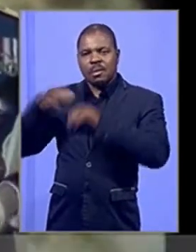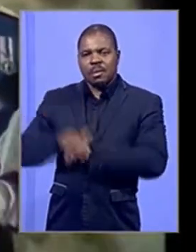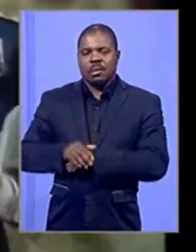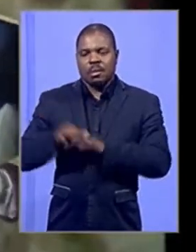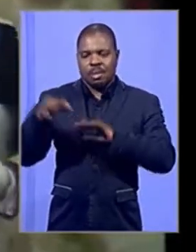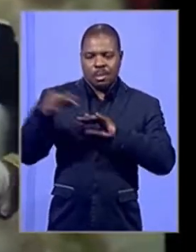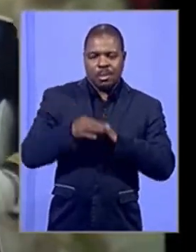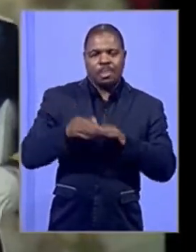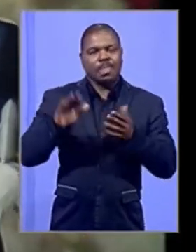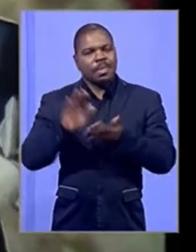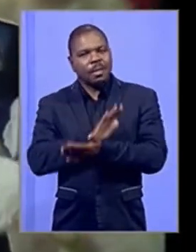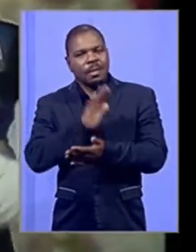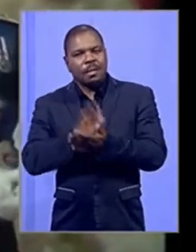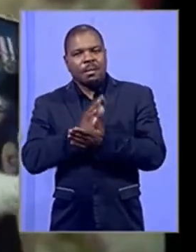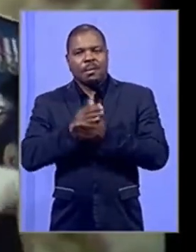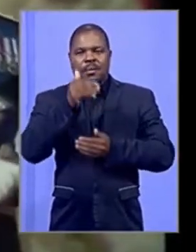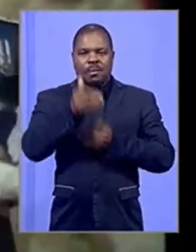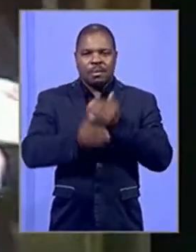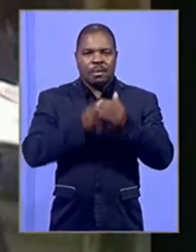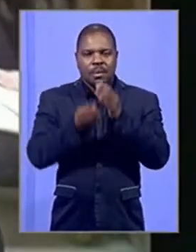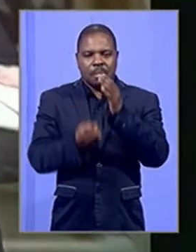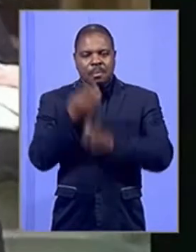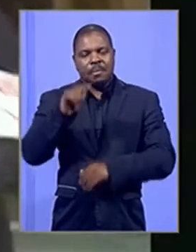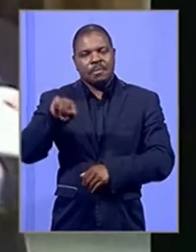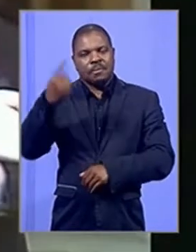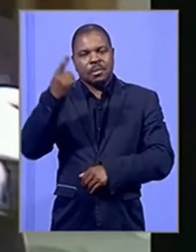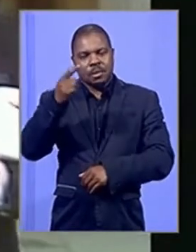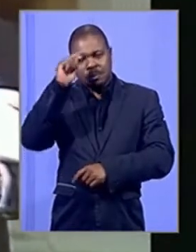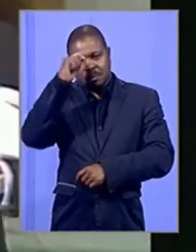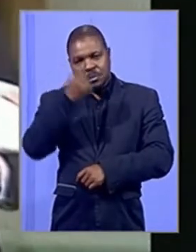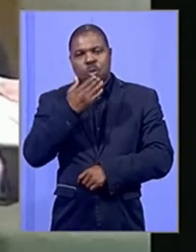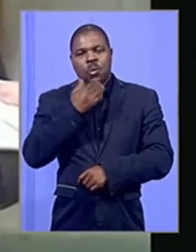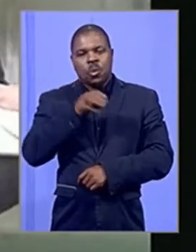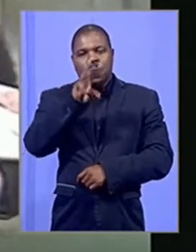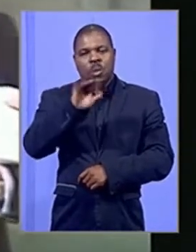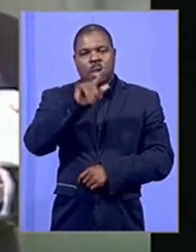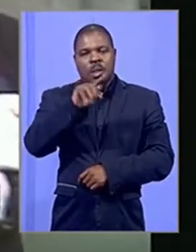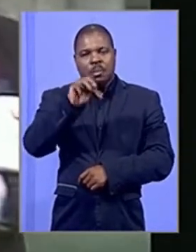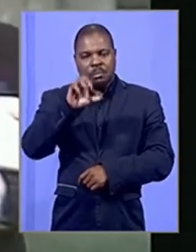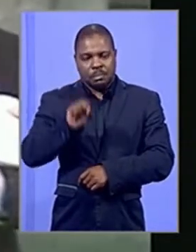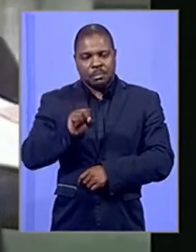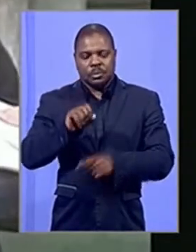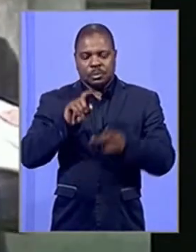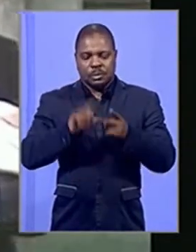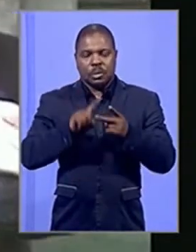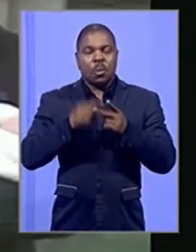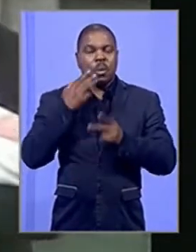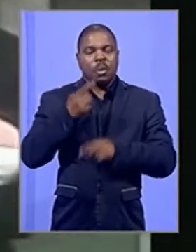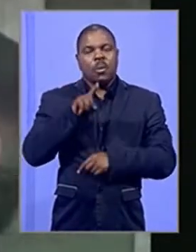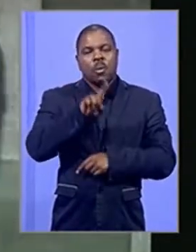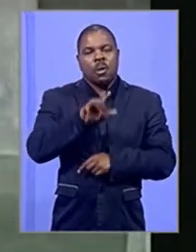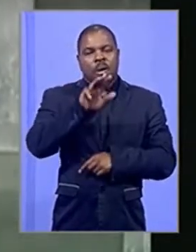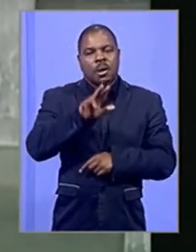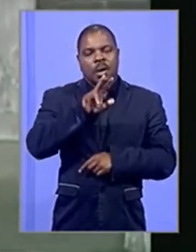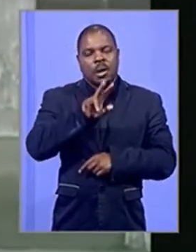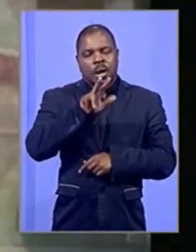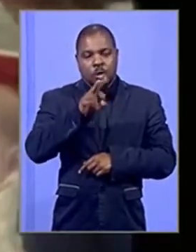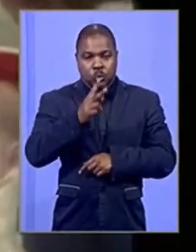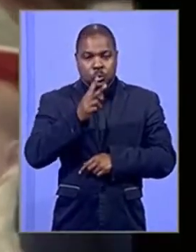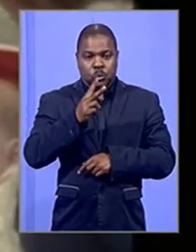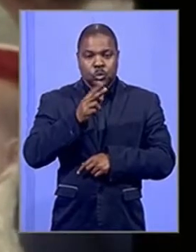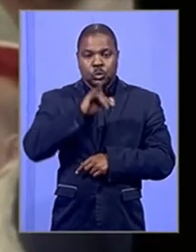le lethabo mo morago ba ile go ba šegofatswa ka ngwana wa mathomo wa mošimane Prince William ka June 1982. Ba ile ba šegofatswa